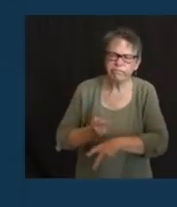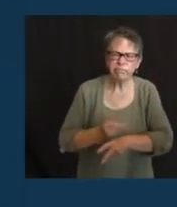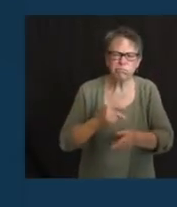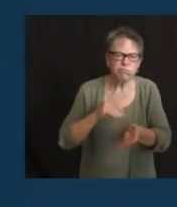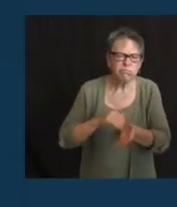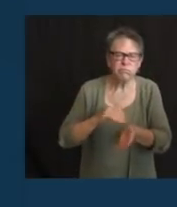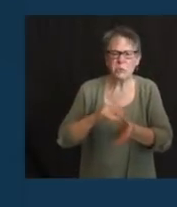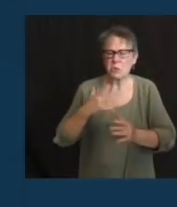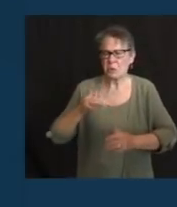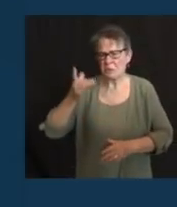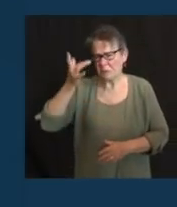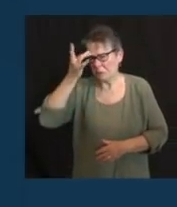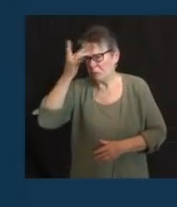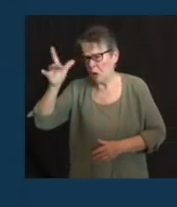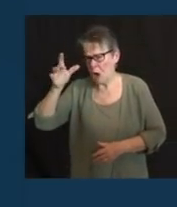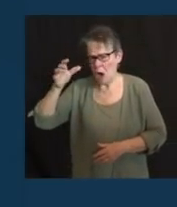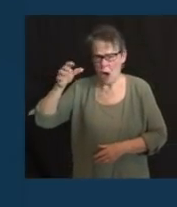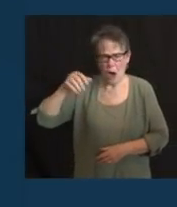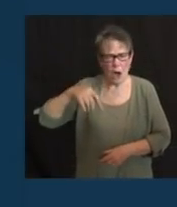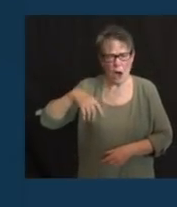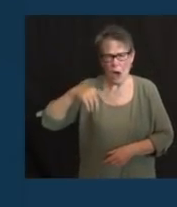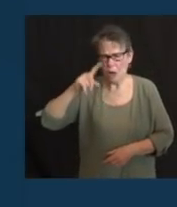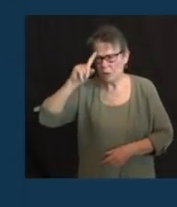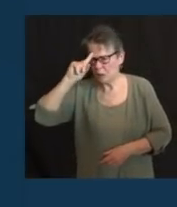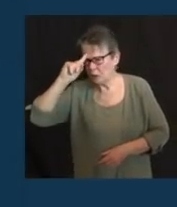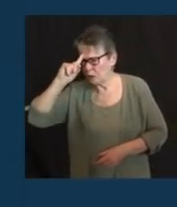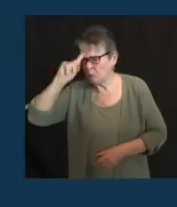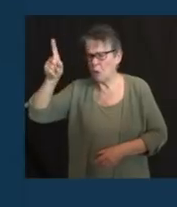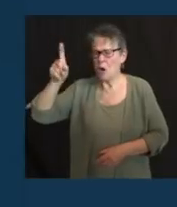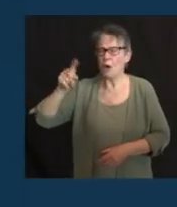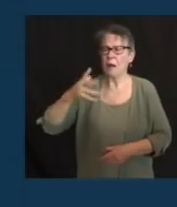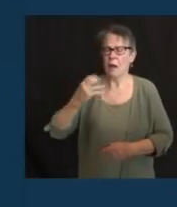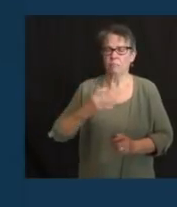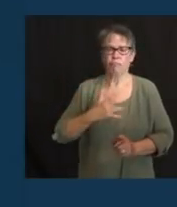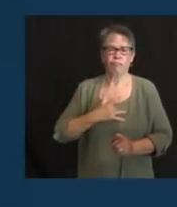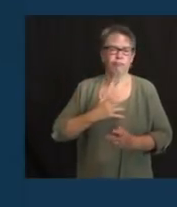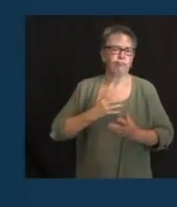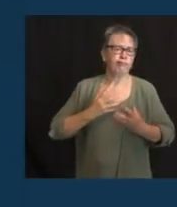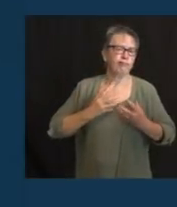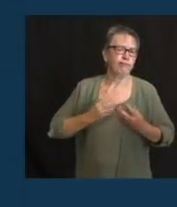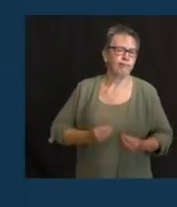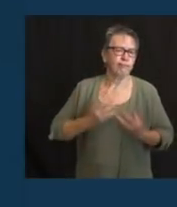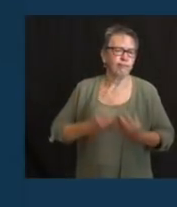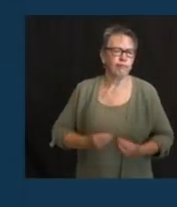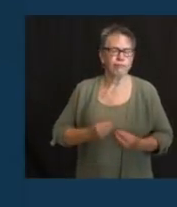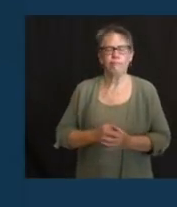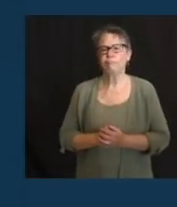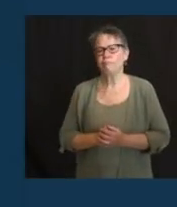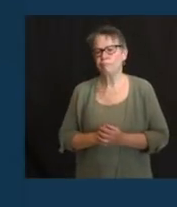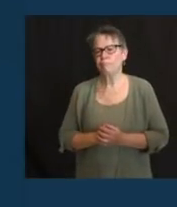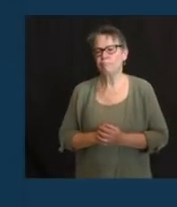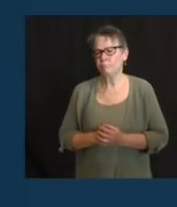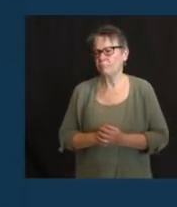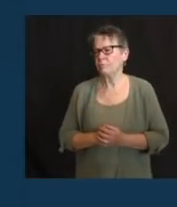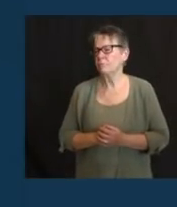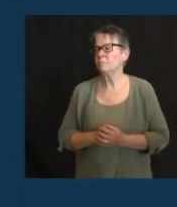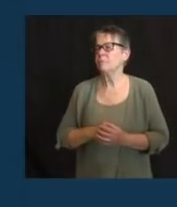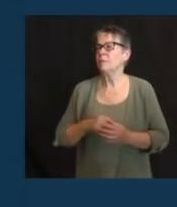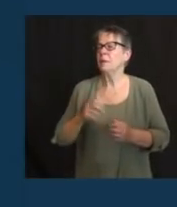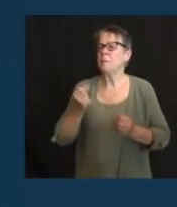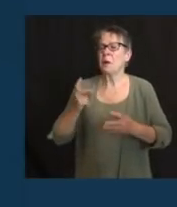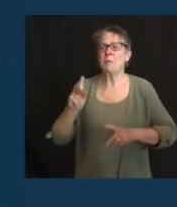doctor and strong-willed all-around individual, he touched the lives of many, his family, his colleagues, and his